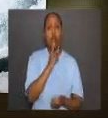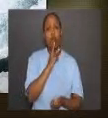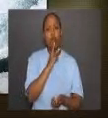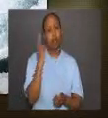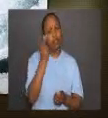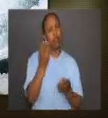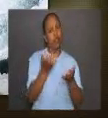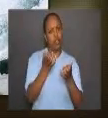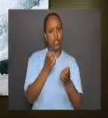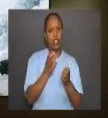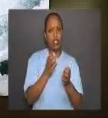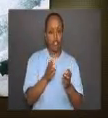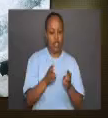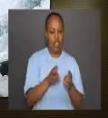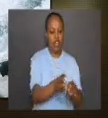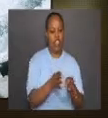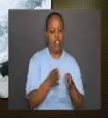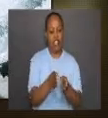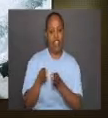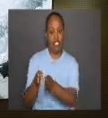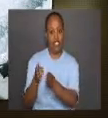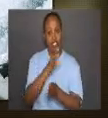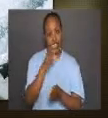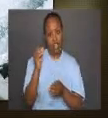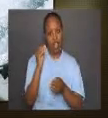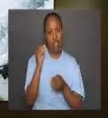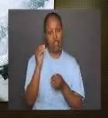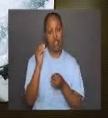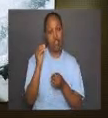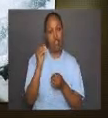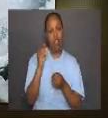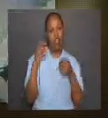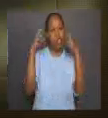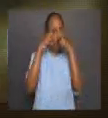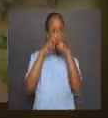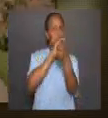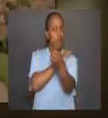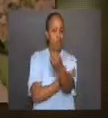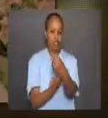for irrigation and for hydroelectric power development.